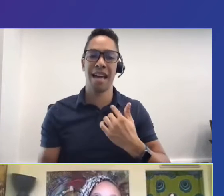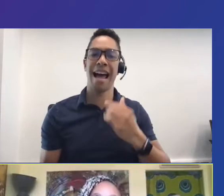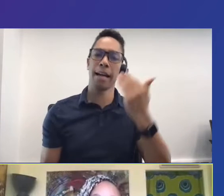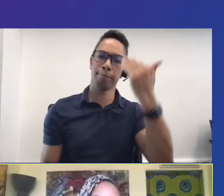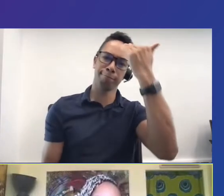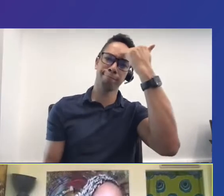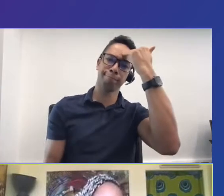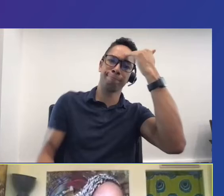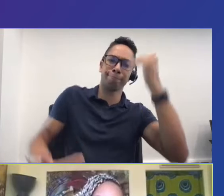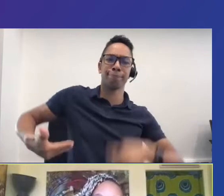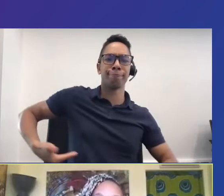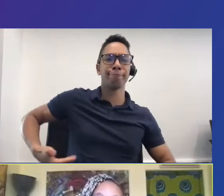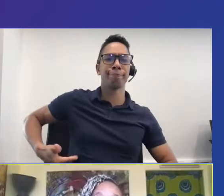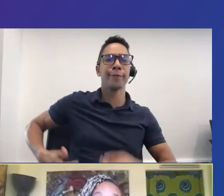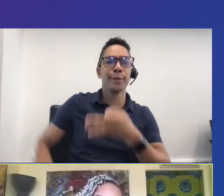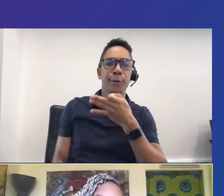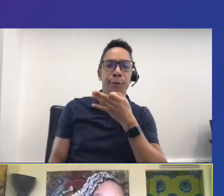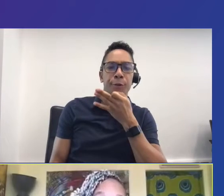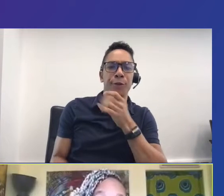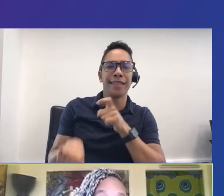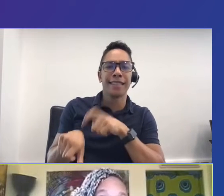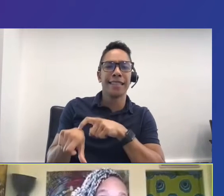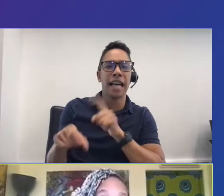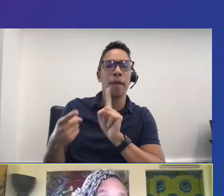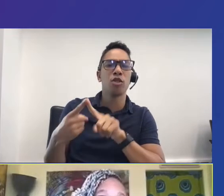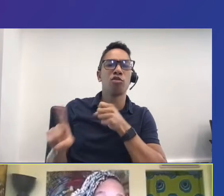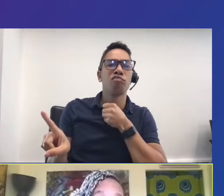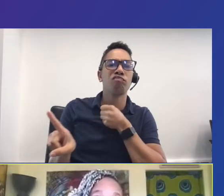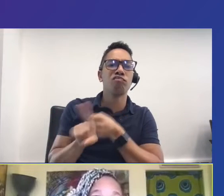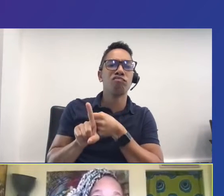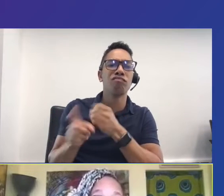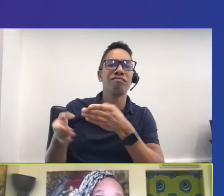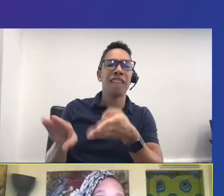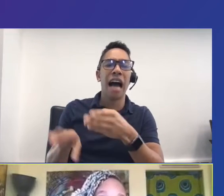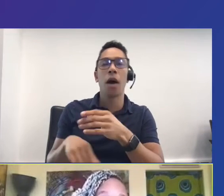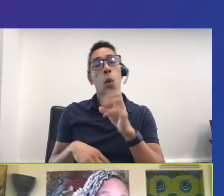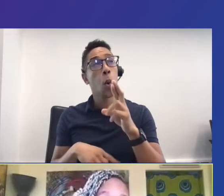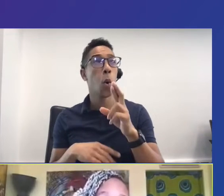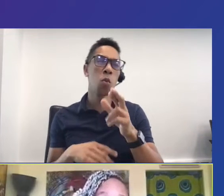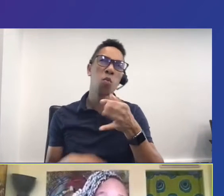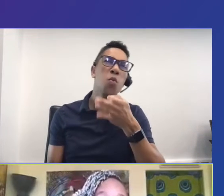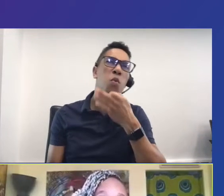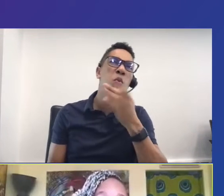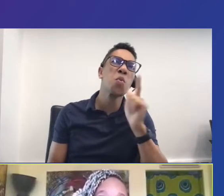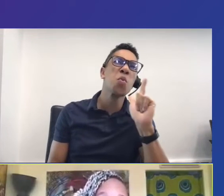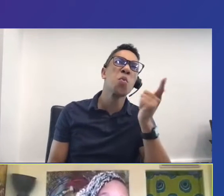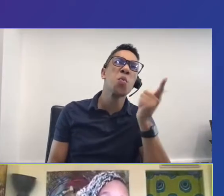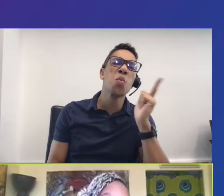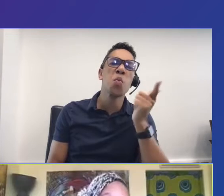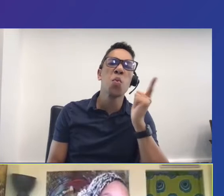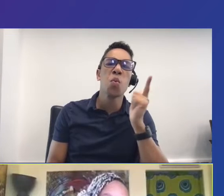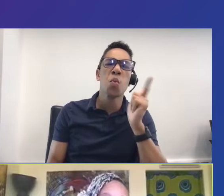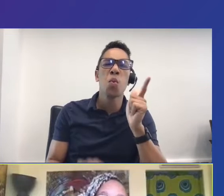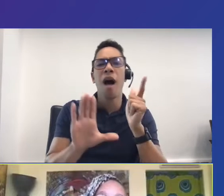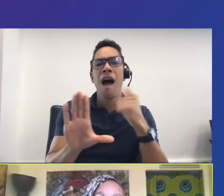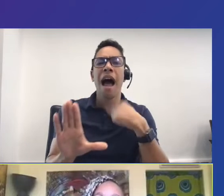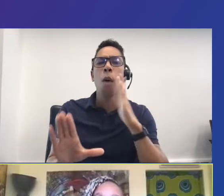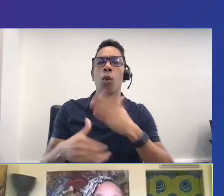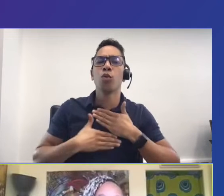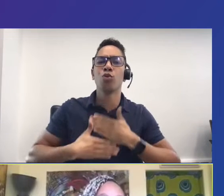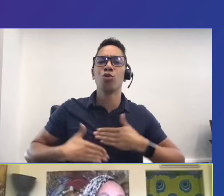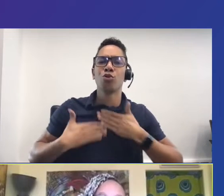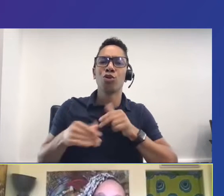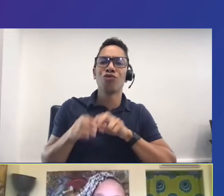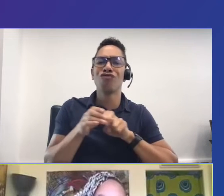I'm okay, it's almost time to die, or I have a little while, I have some time before I have to die again. So let me enjoy this. Right. And so